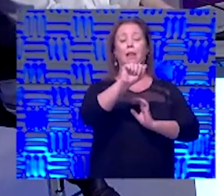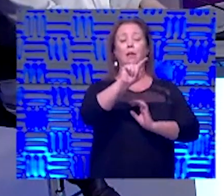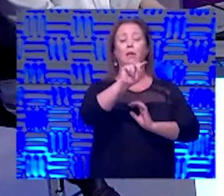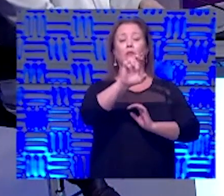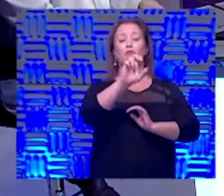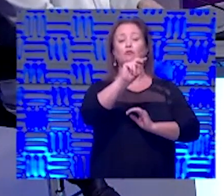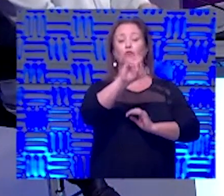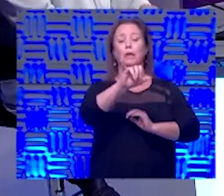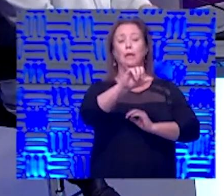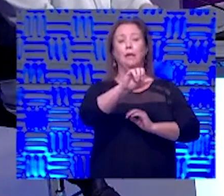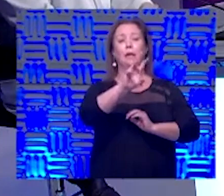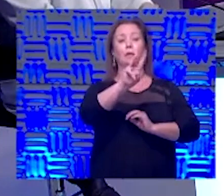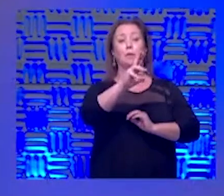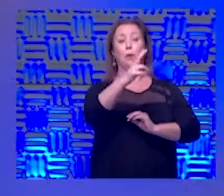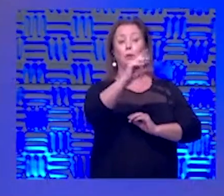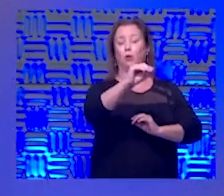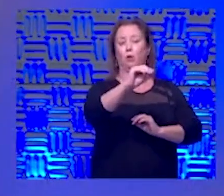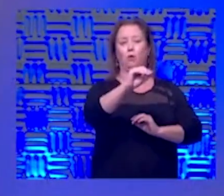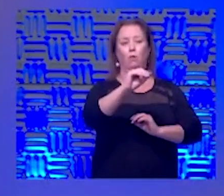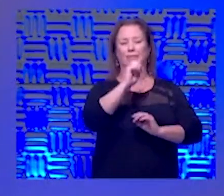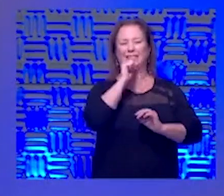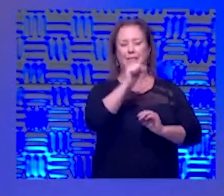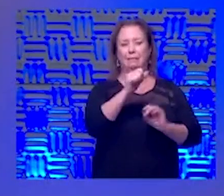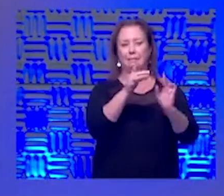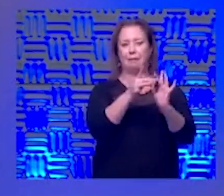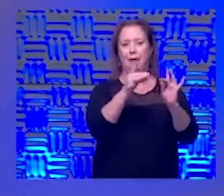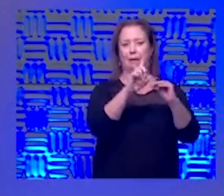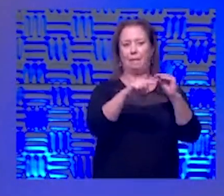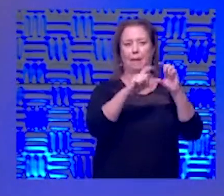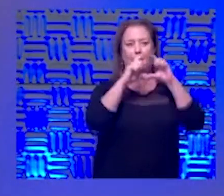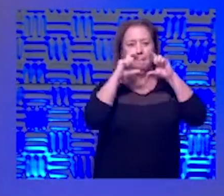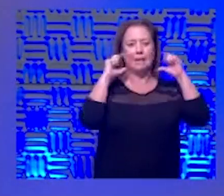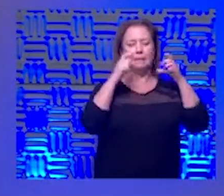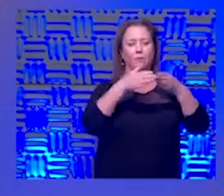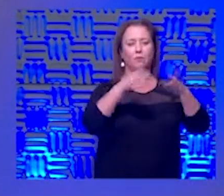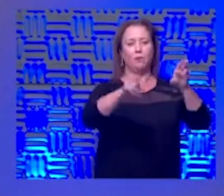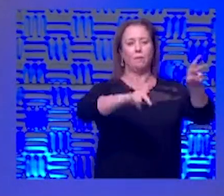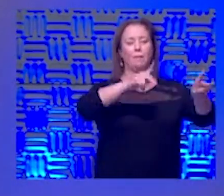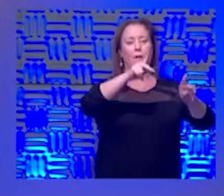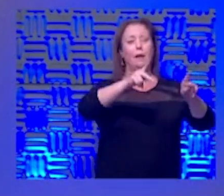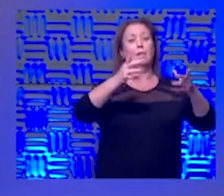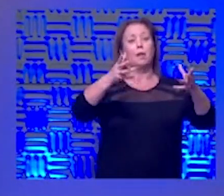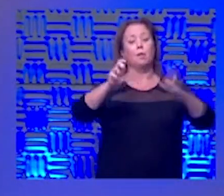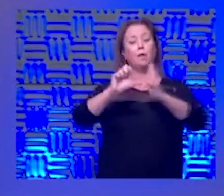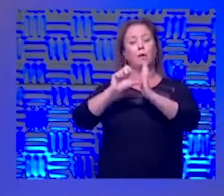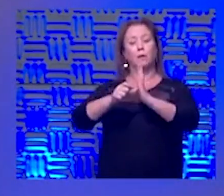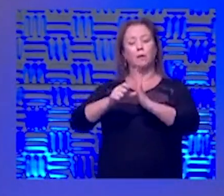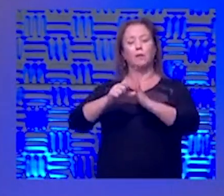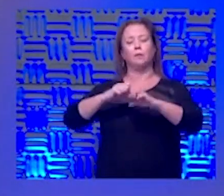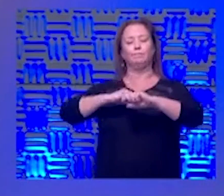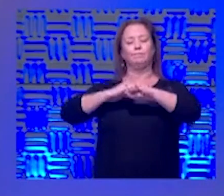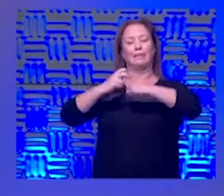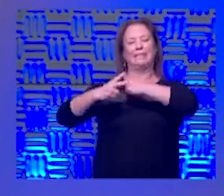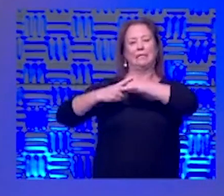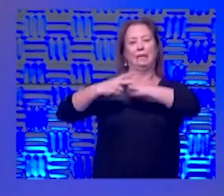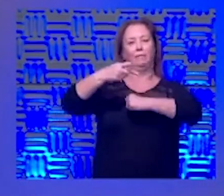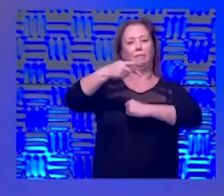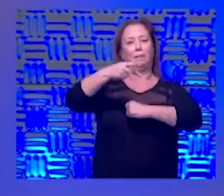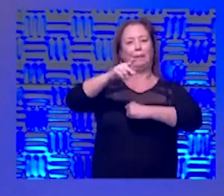World Health Organization for the longest time didn't really comment on masks for the general public. They wanted to really conserve PPE use for the